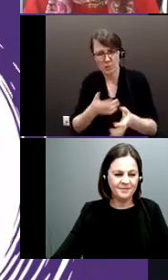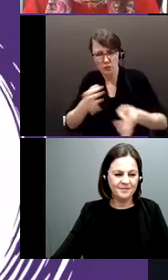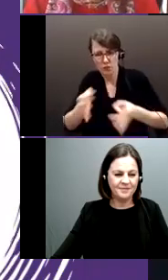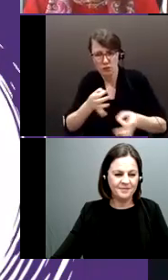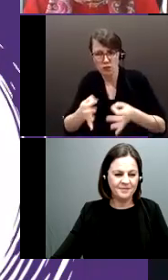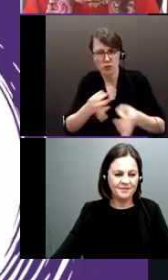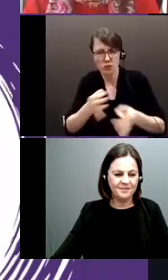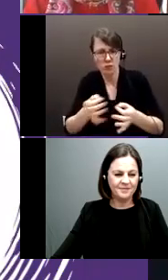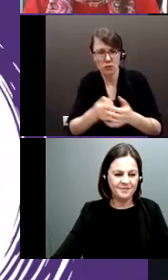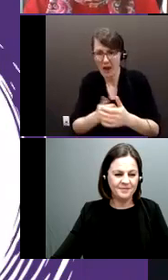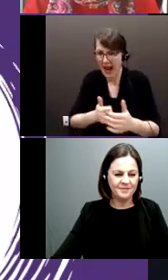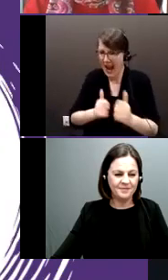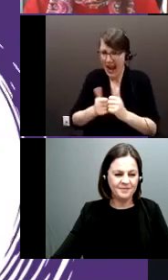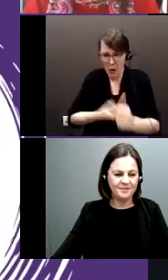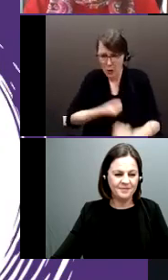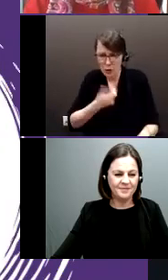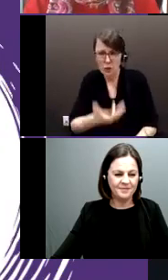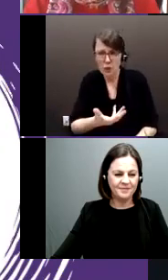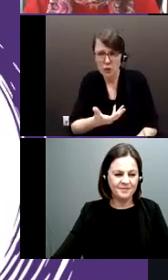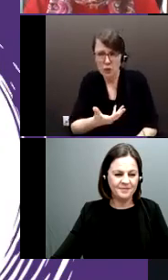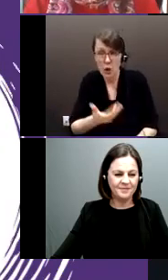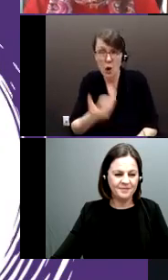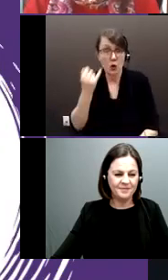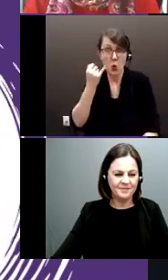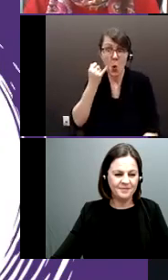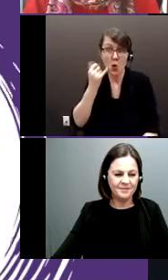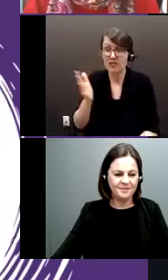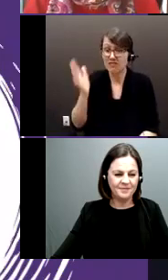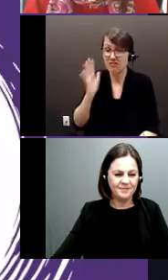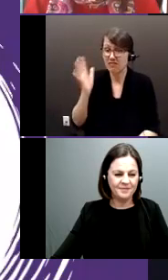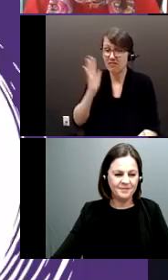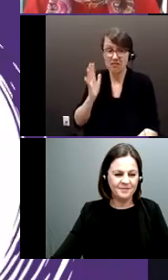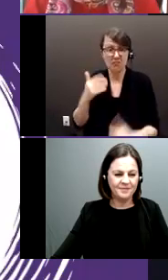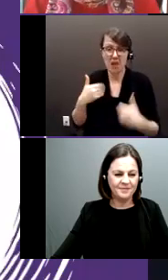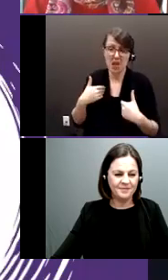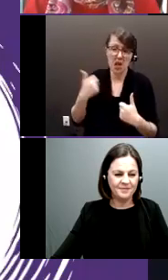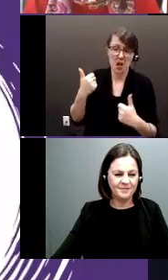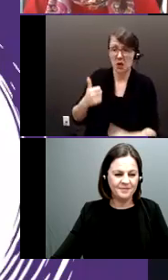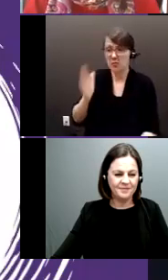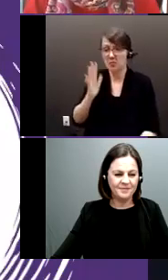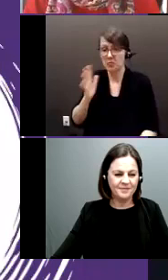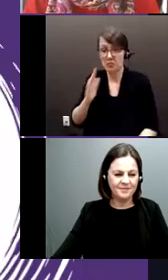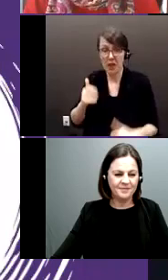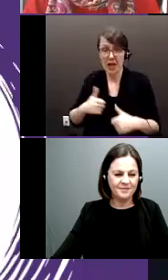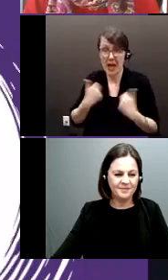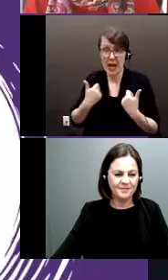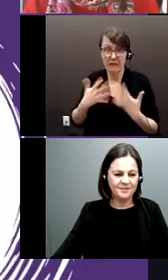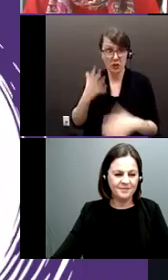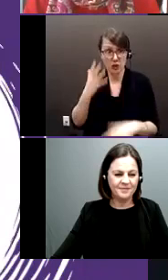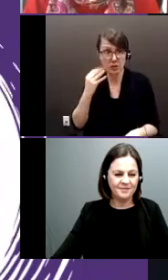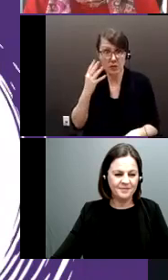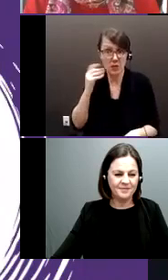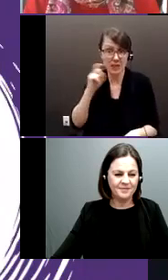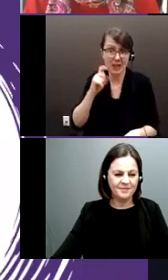Particularly if it's something that's happened to them previously in their lives and they were never able to talk about